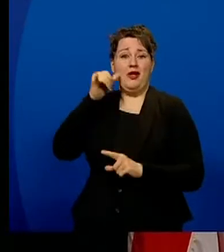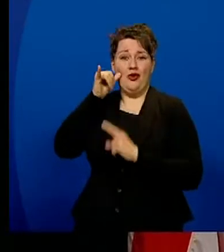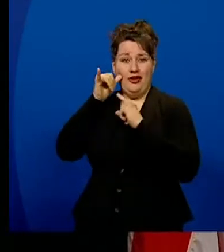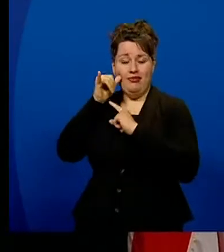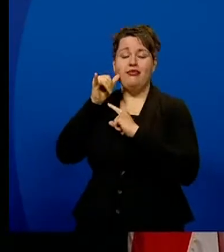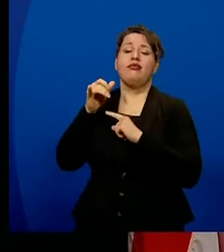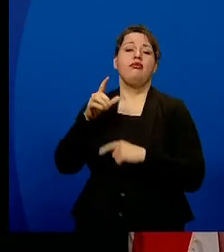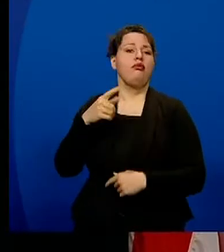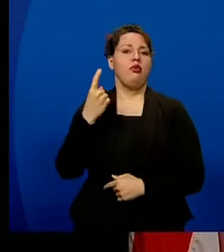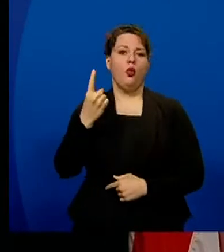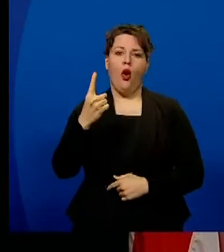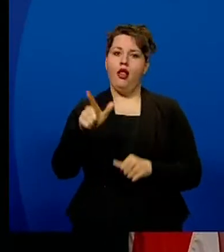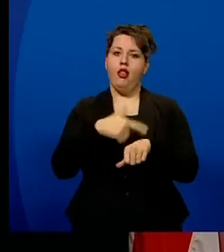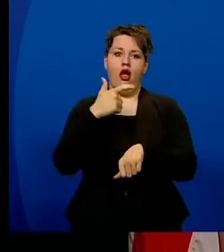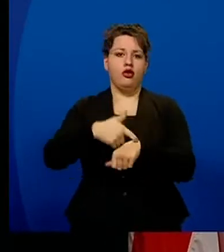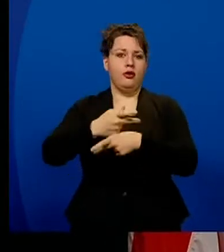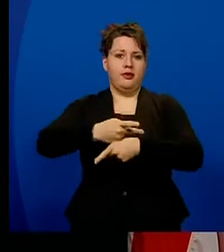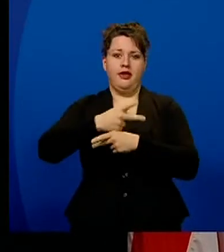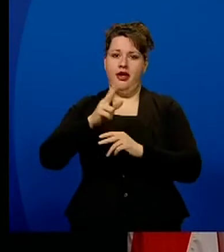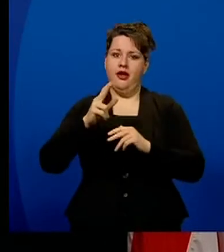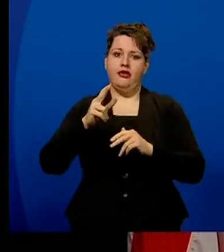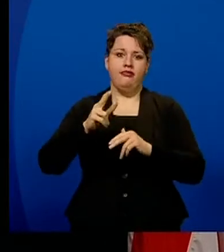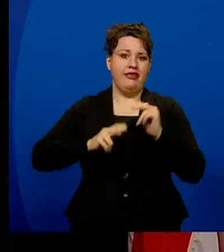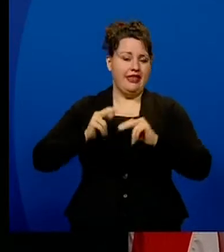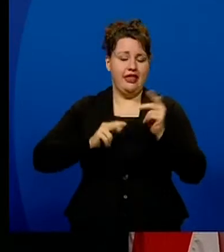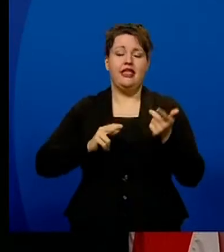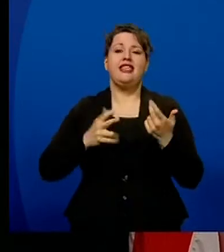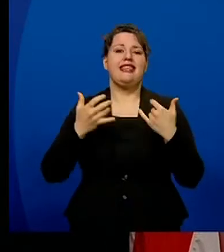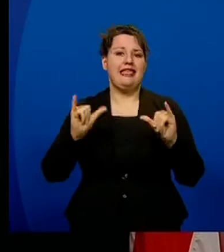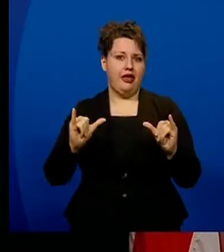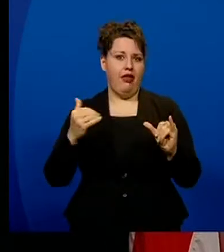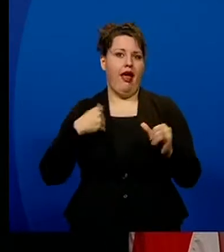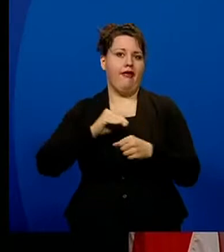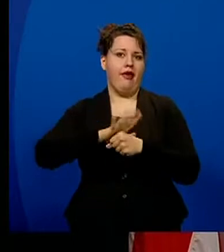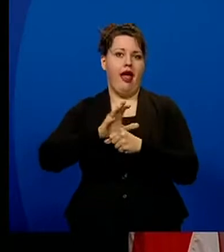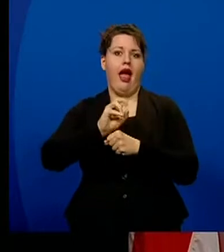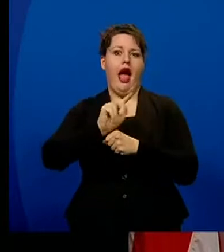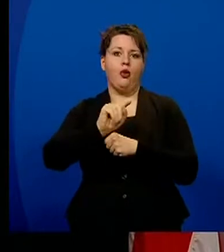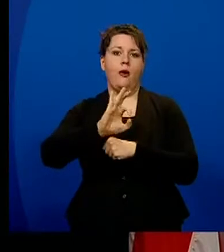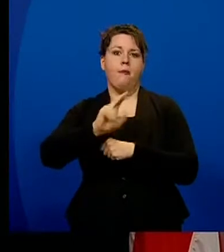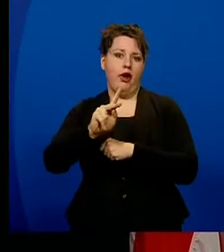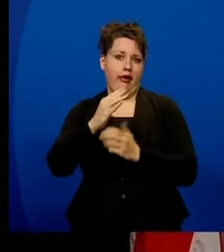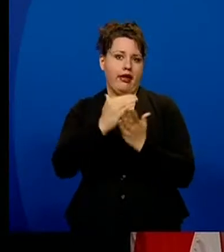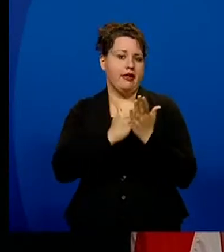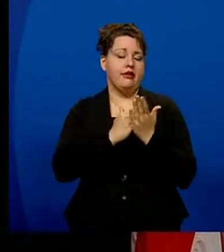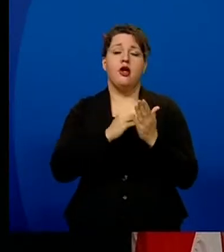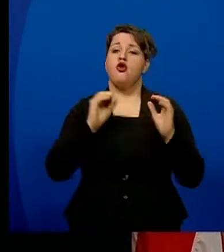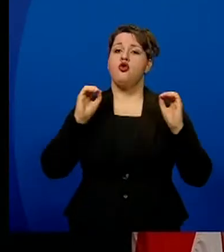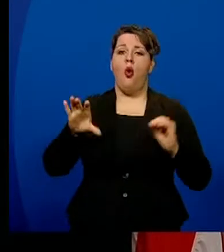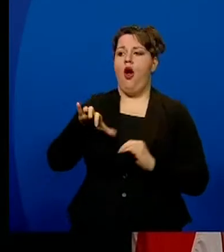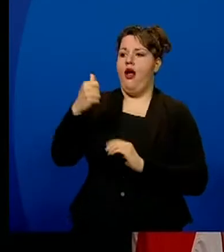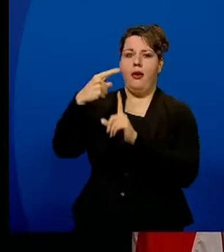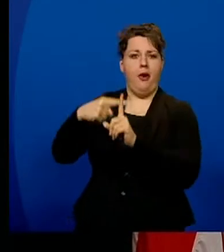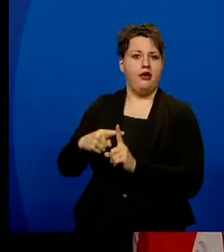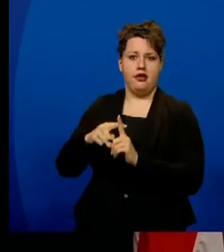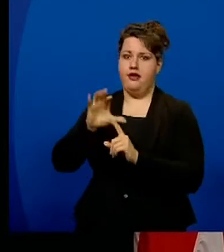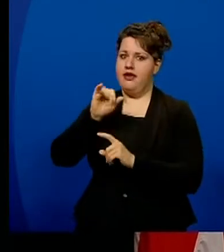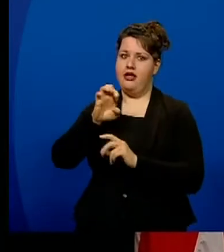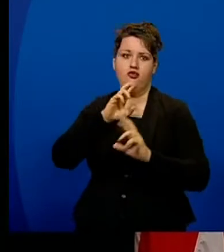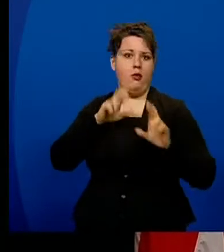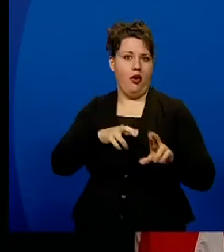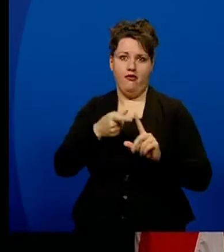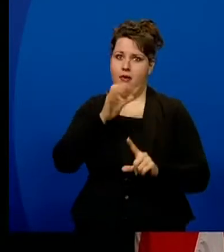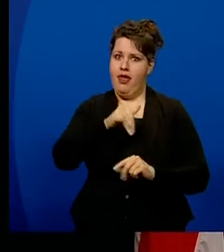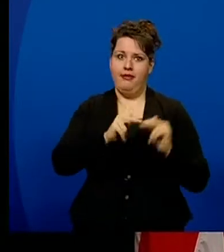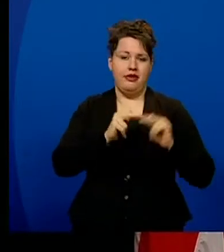only one long-term care facility remains on the outbreak list, and no additional positive cases have been reported by the